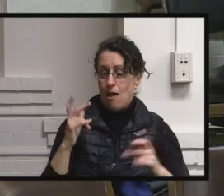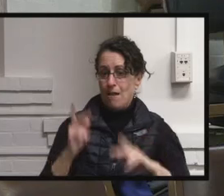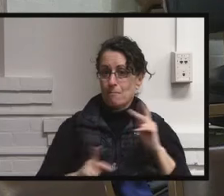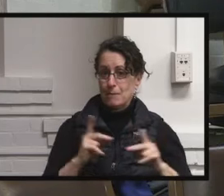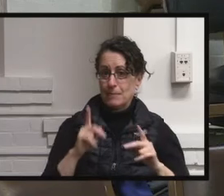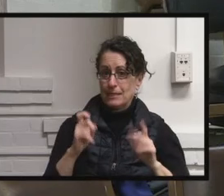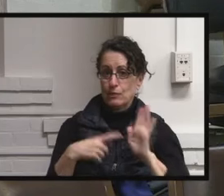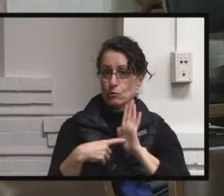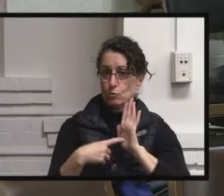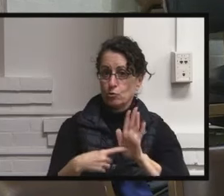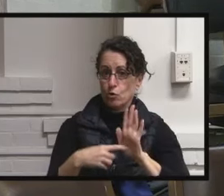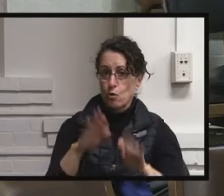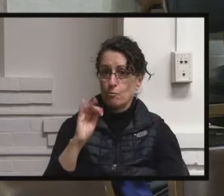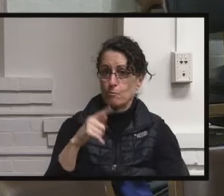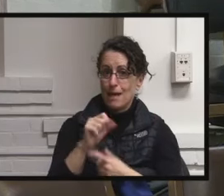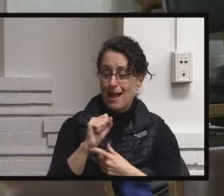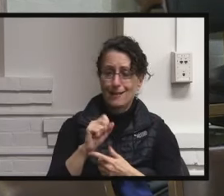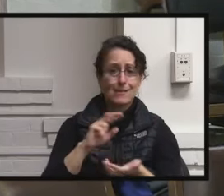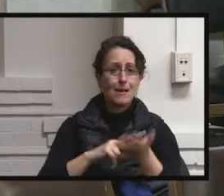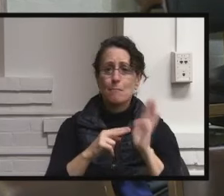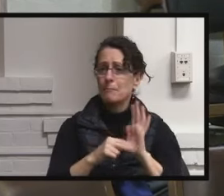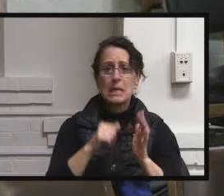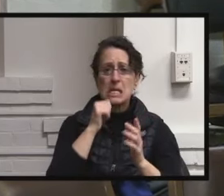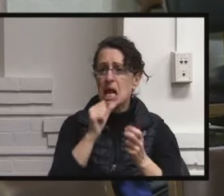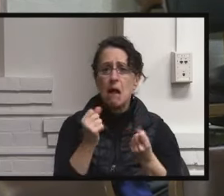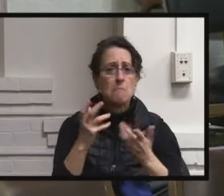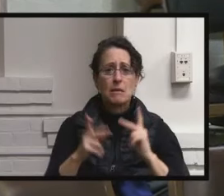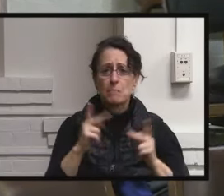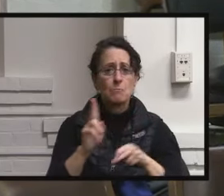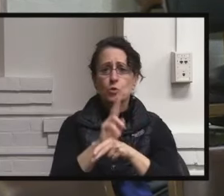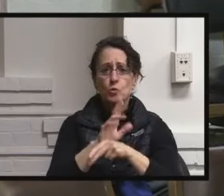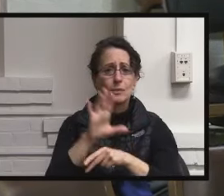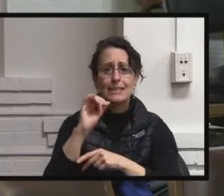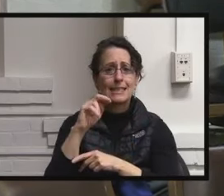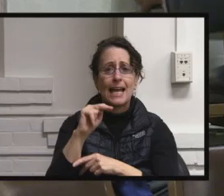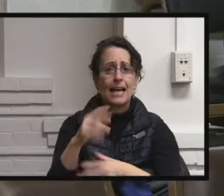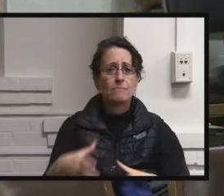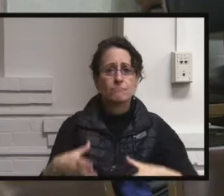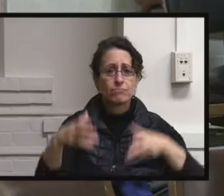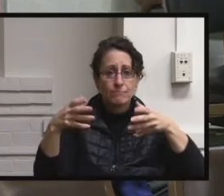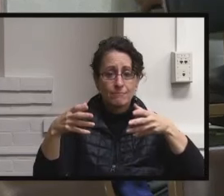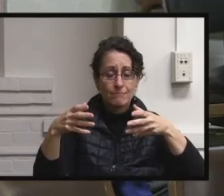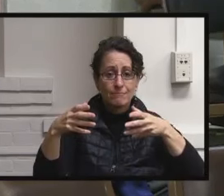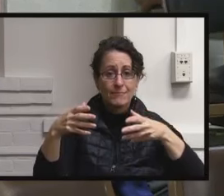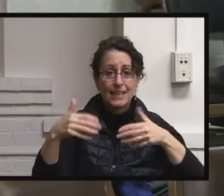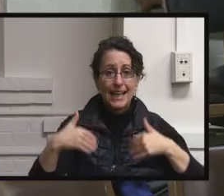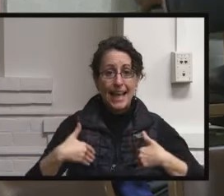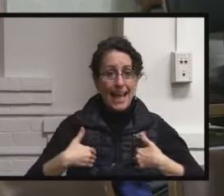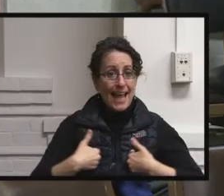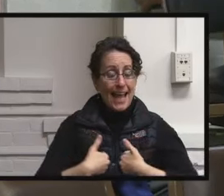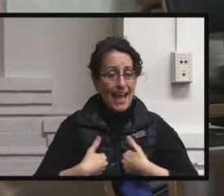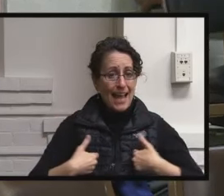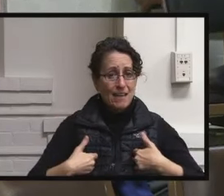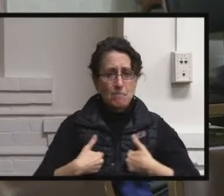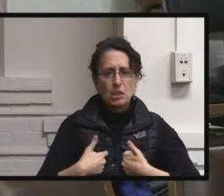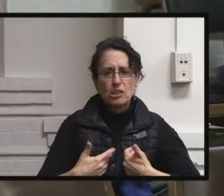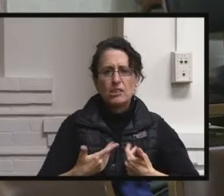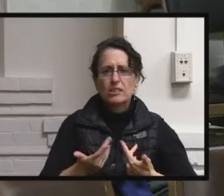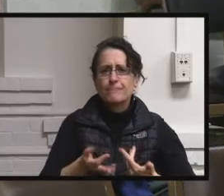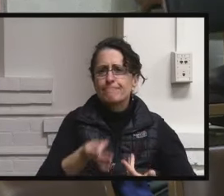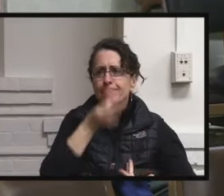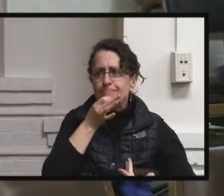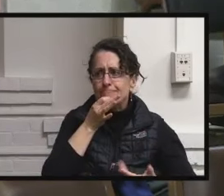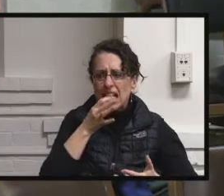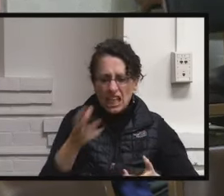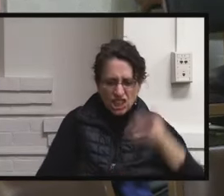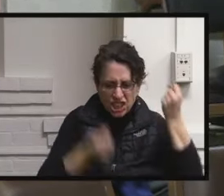using trash cans when they put their things out on the curb. I also have noticed that the raccoons and the skunks can very easily rip through those bags,